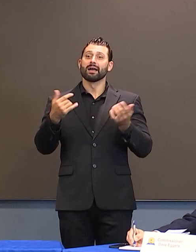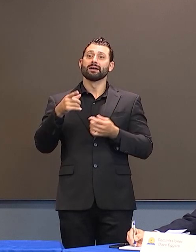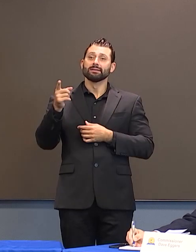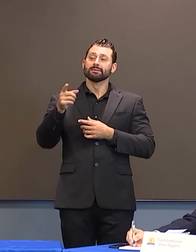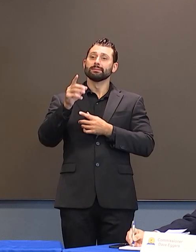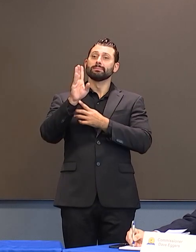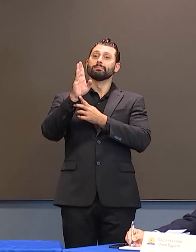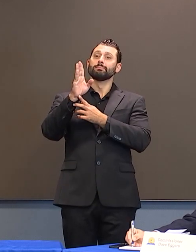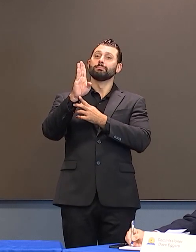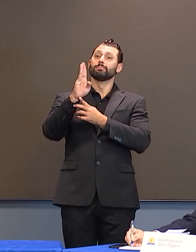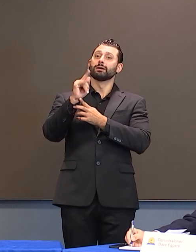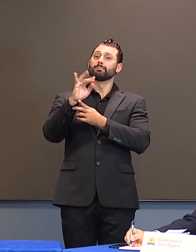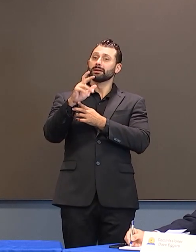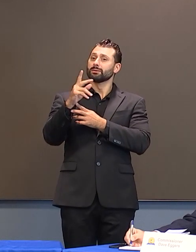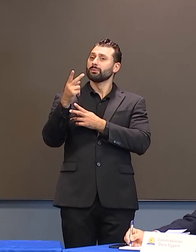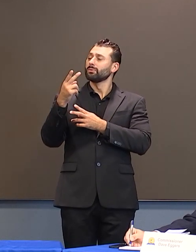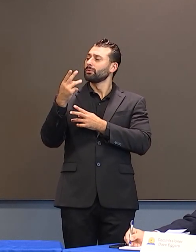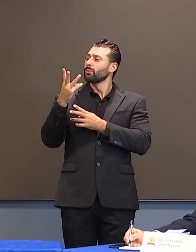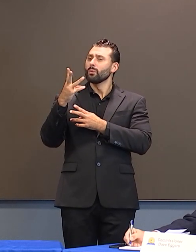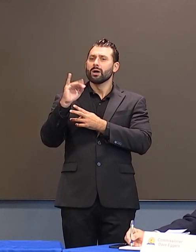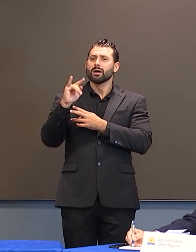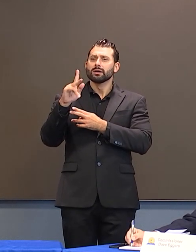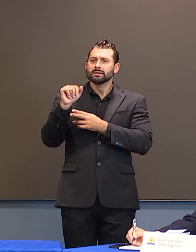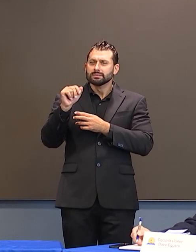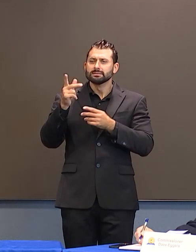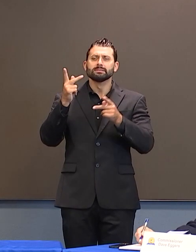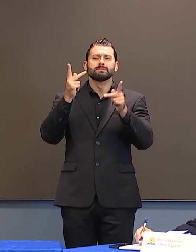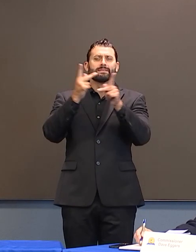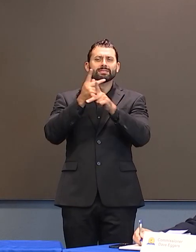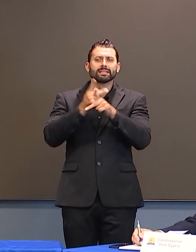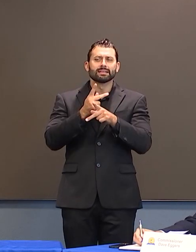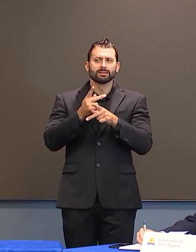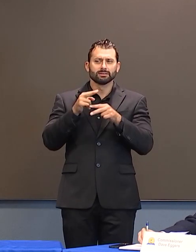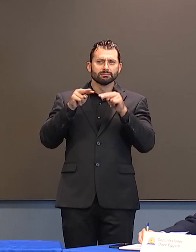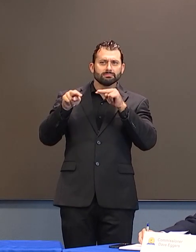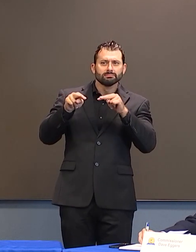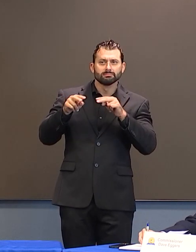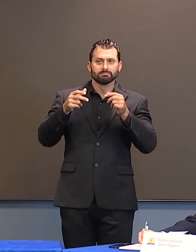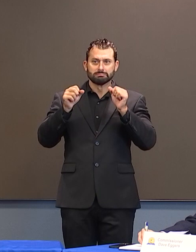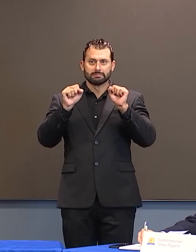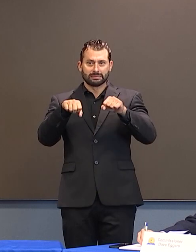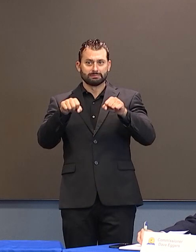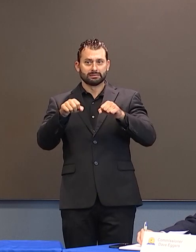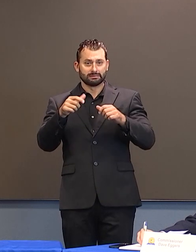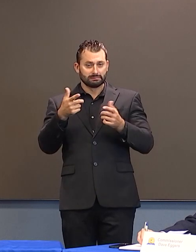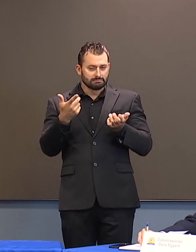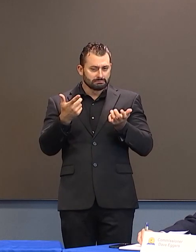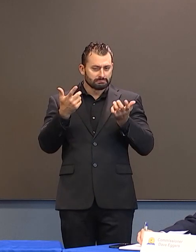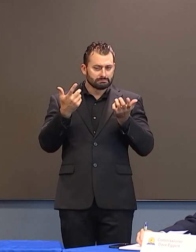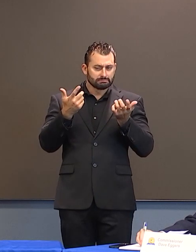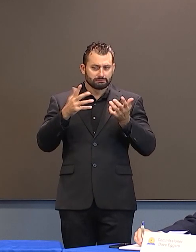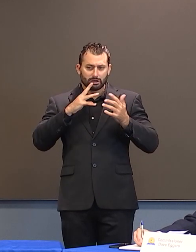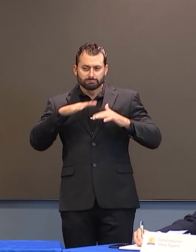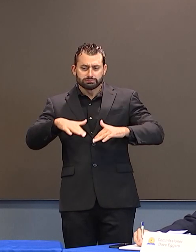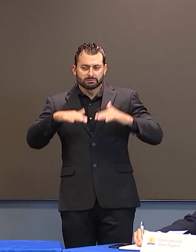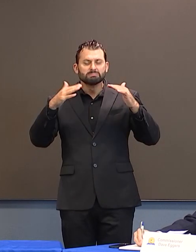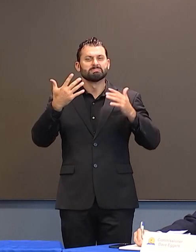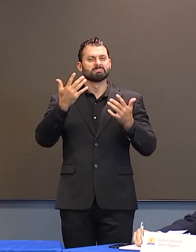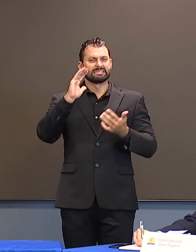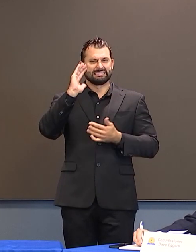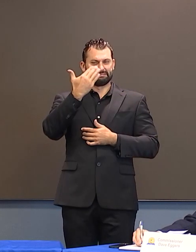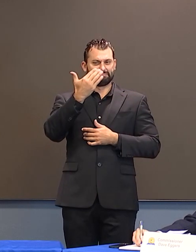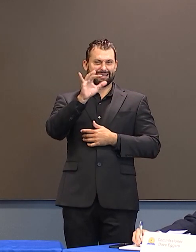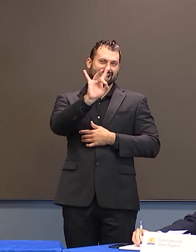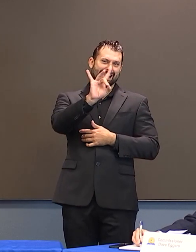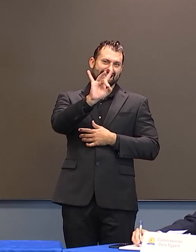current high waters. This storm is predicted to bring 8 to 12 inches of rain to our already saturated area and with heavy